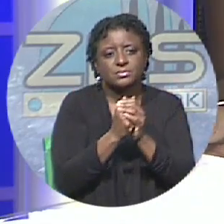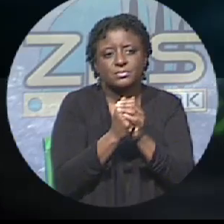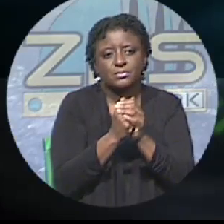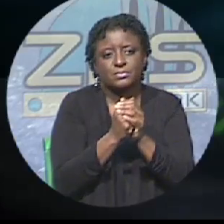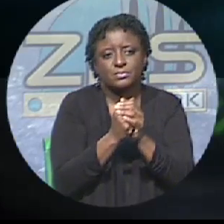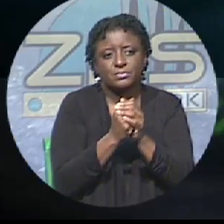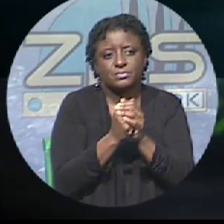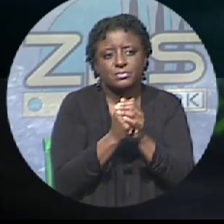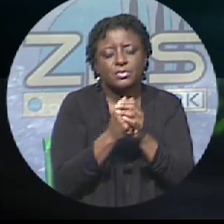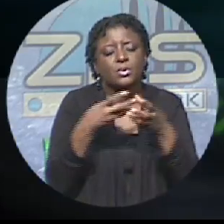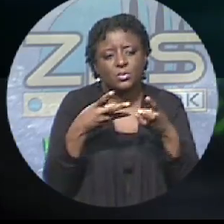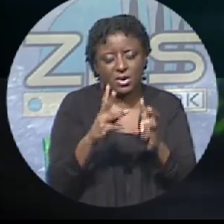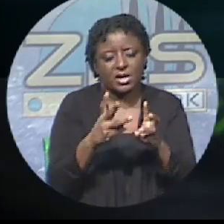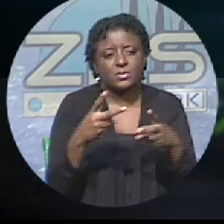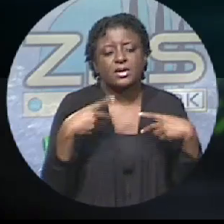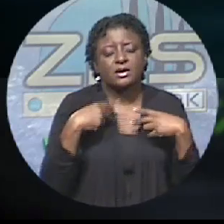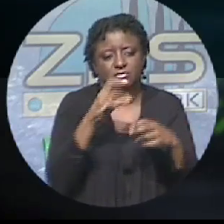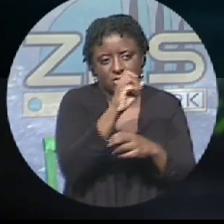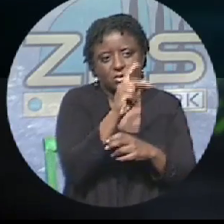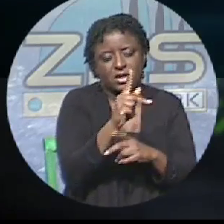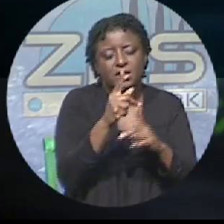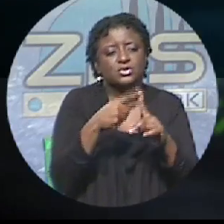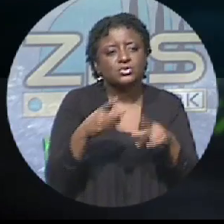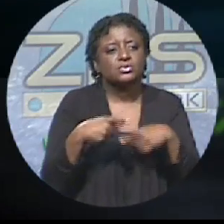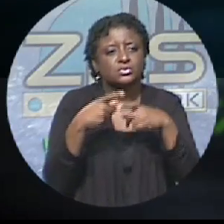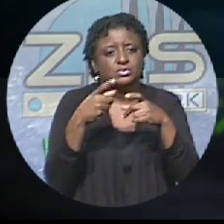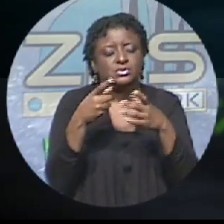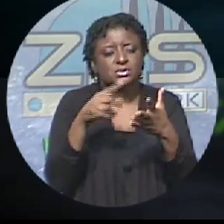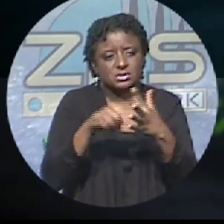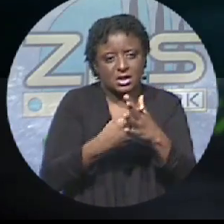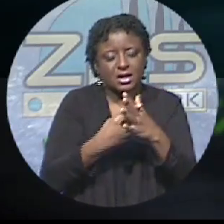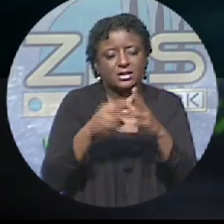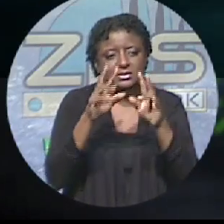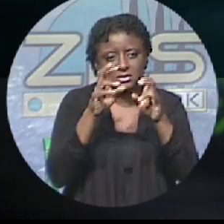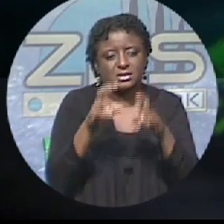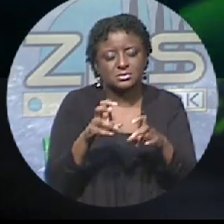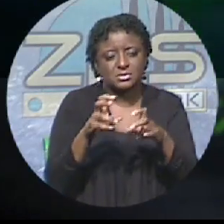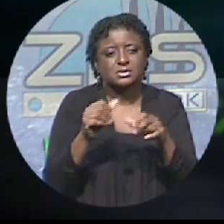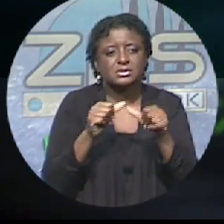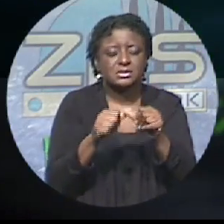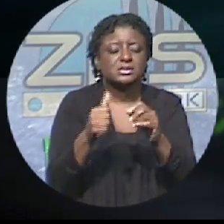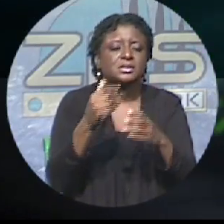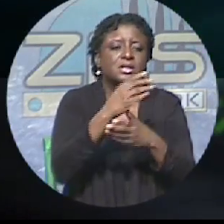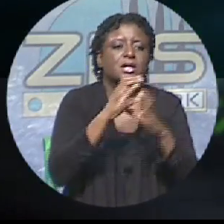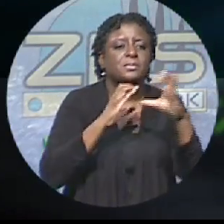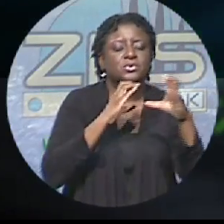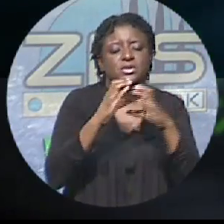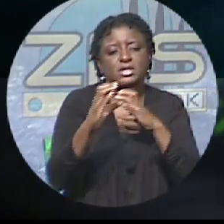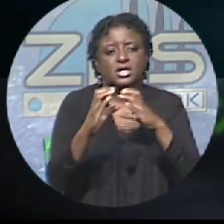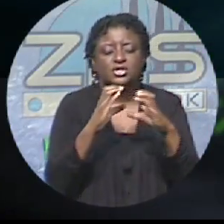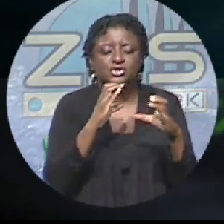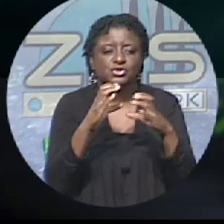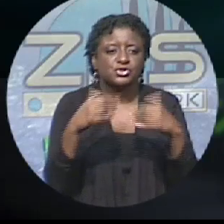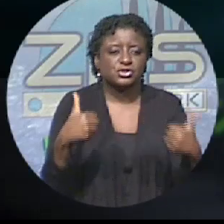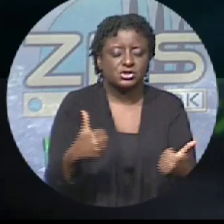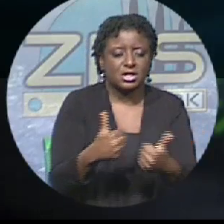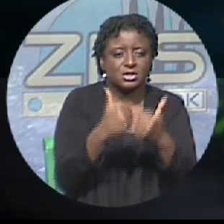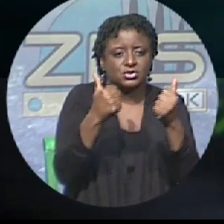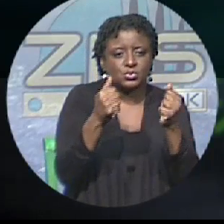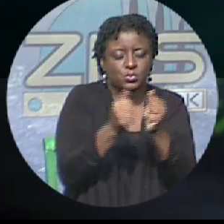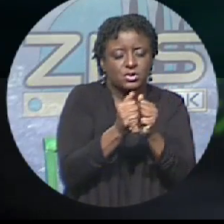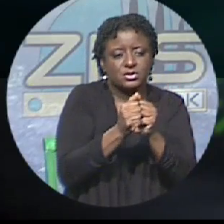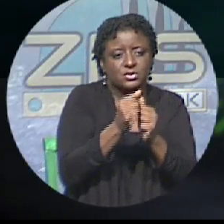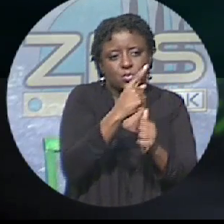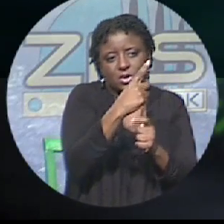While the all clear has been issued, there are still some communication challenges at 1 or 2 family islands. There